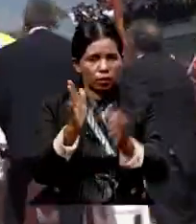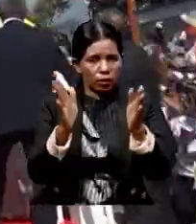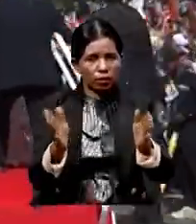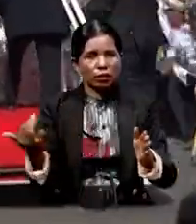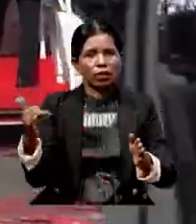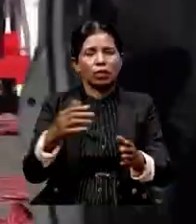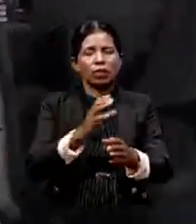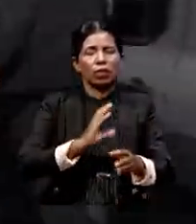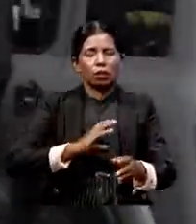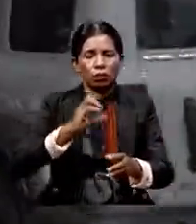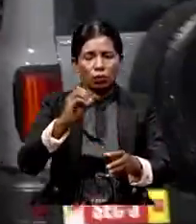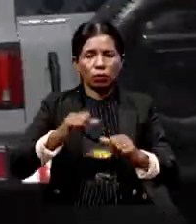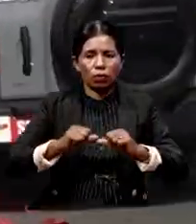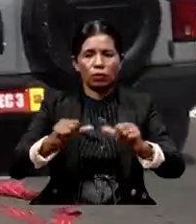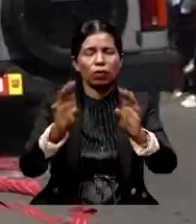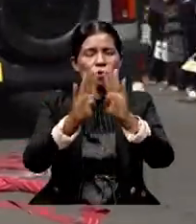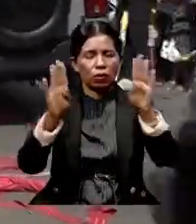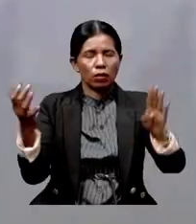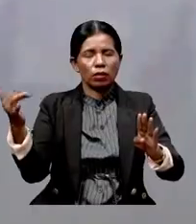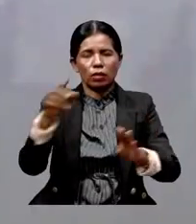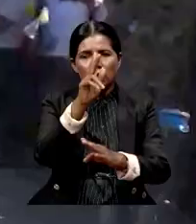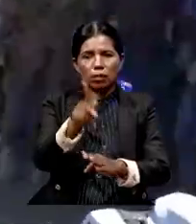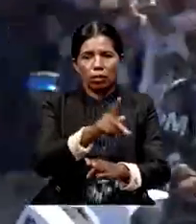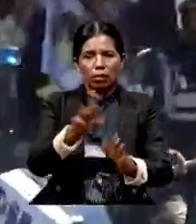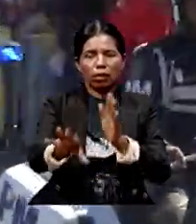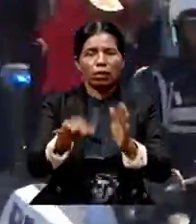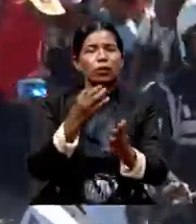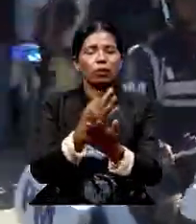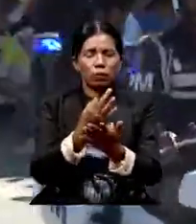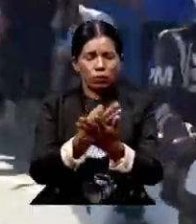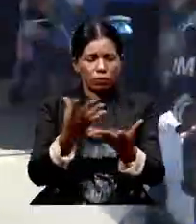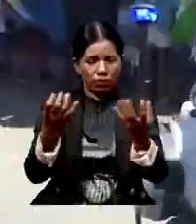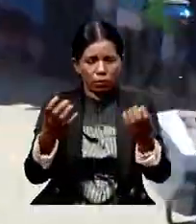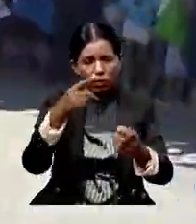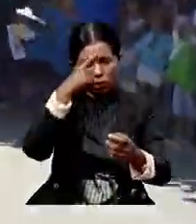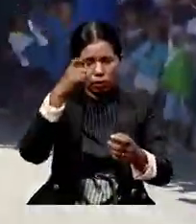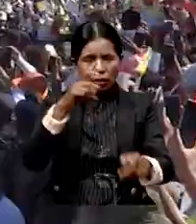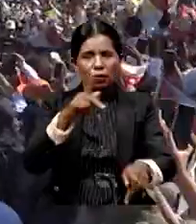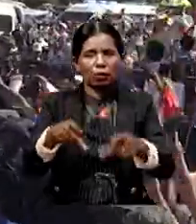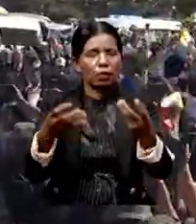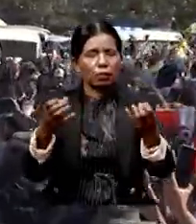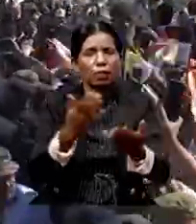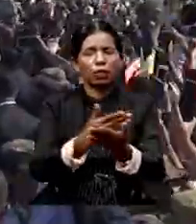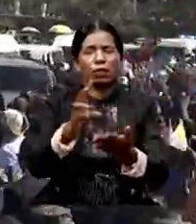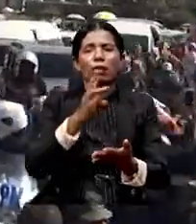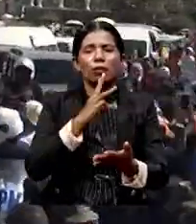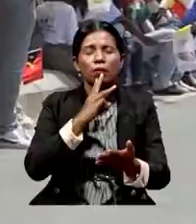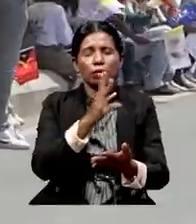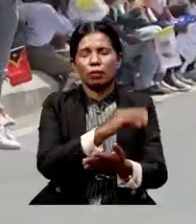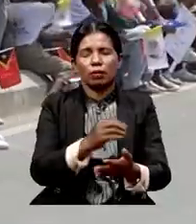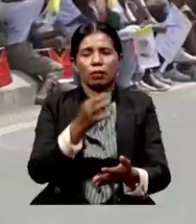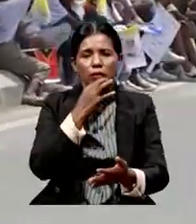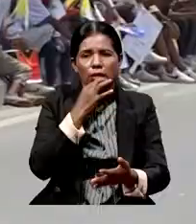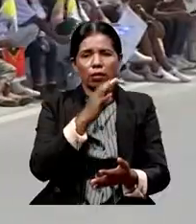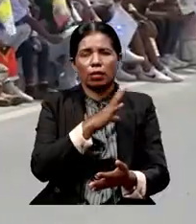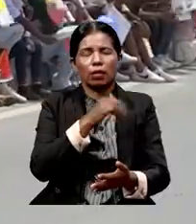a área kumoro continua loke sirani a loza no retam rendimento makas, tamba peregrino barak so sabe no hahan durante